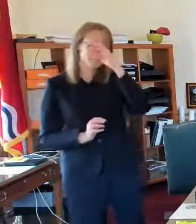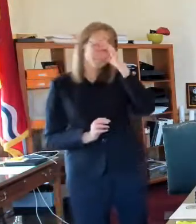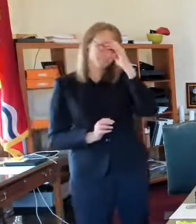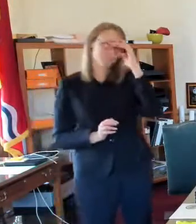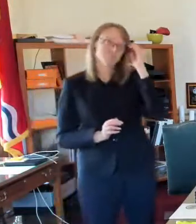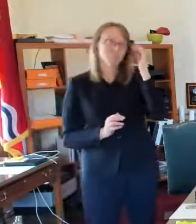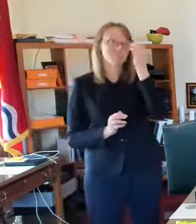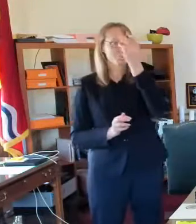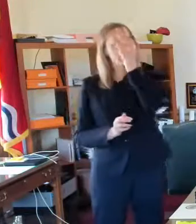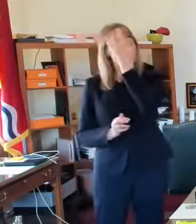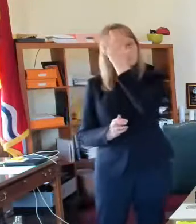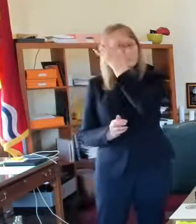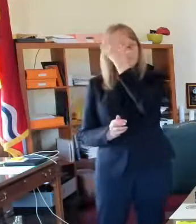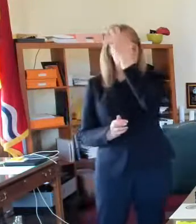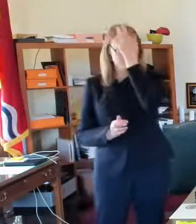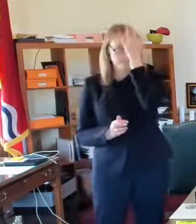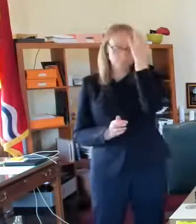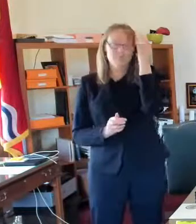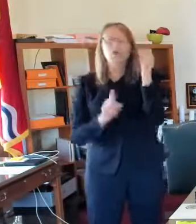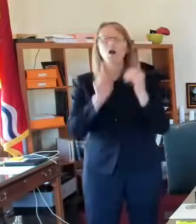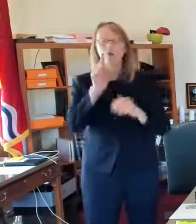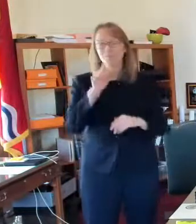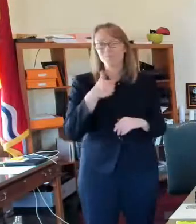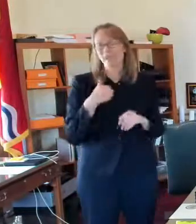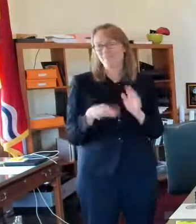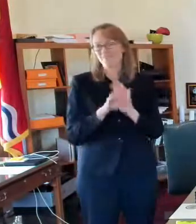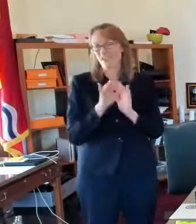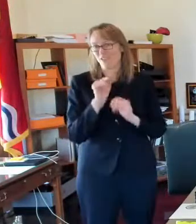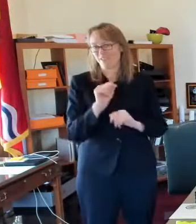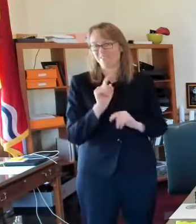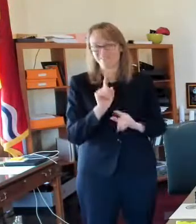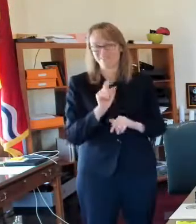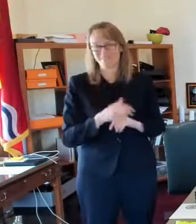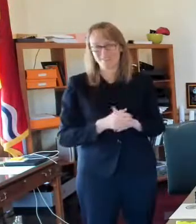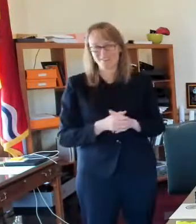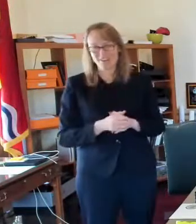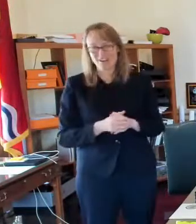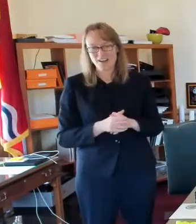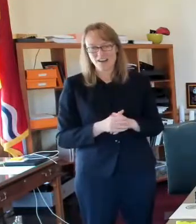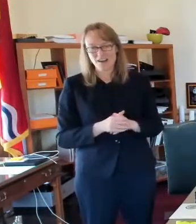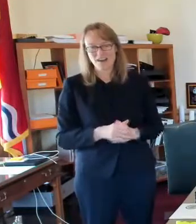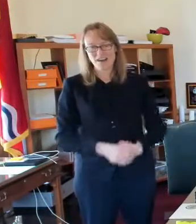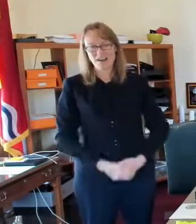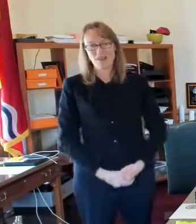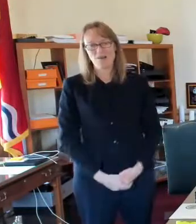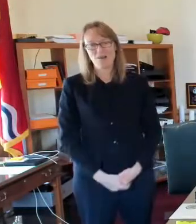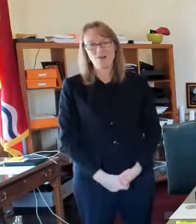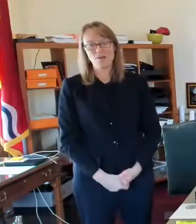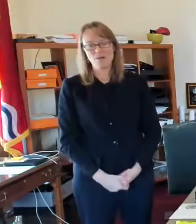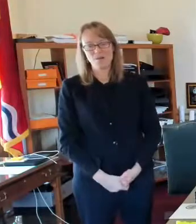any rate, give me one second. Yeah, actually I do. Okay, so